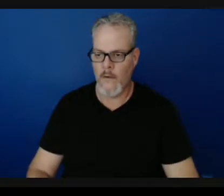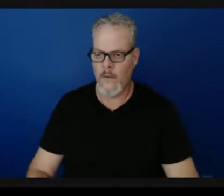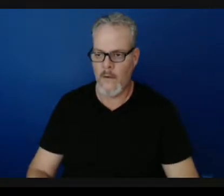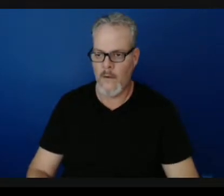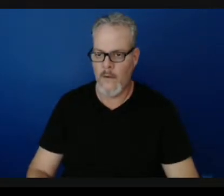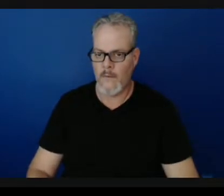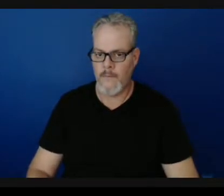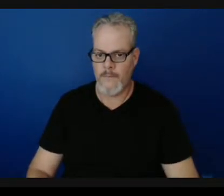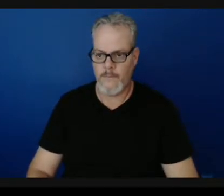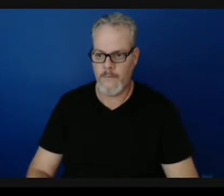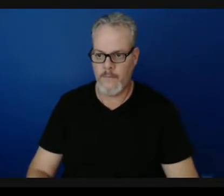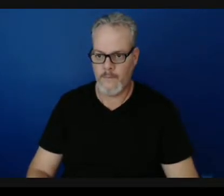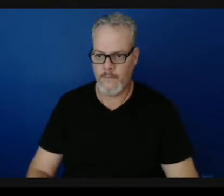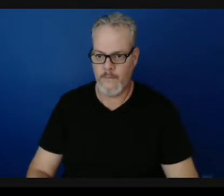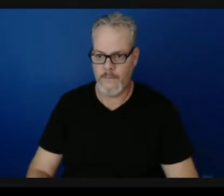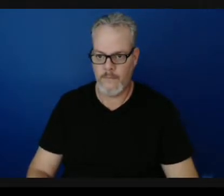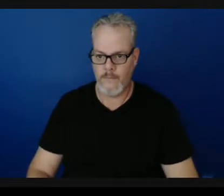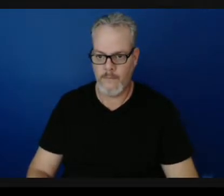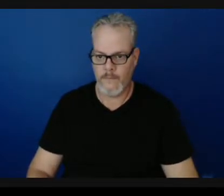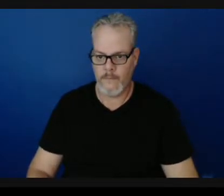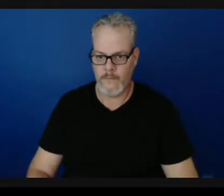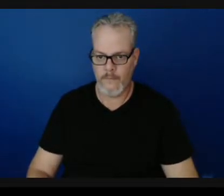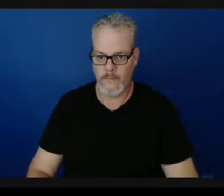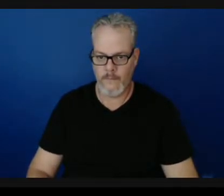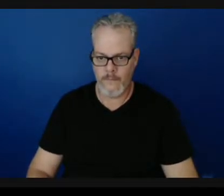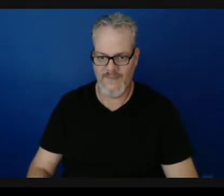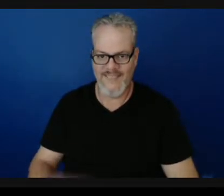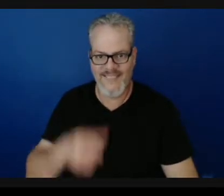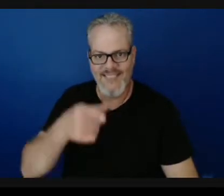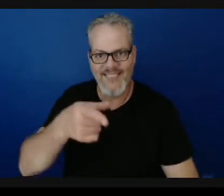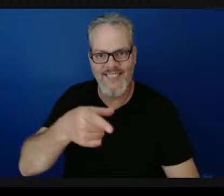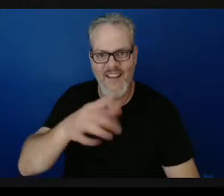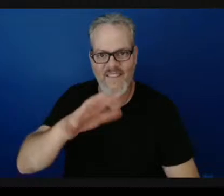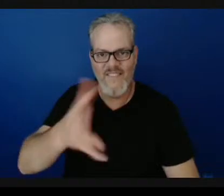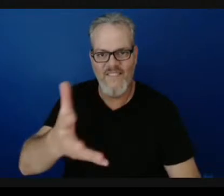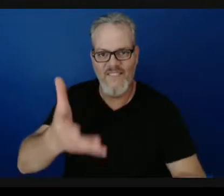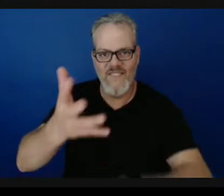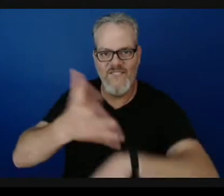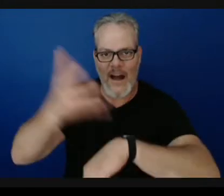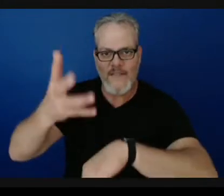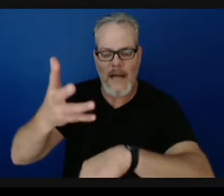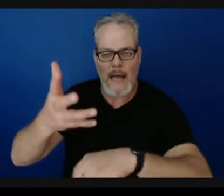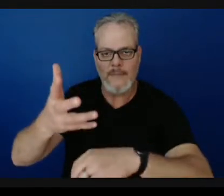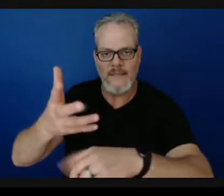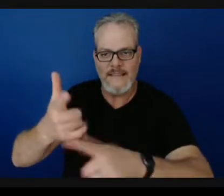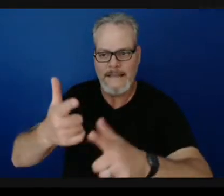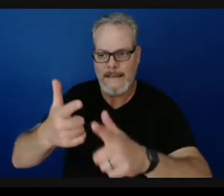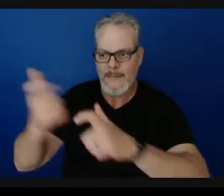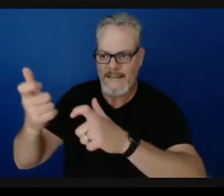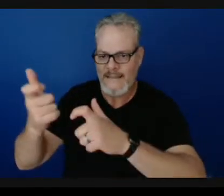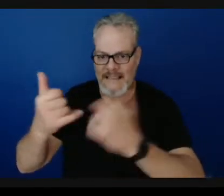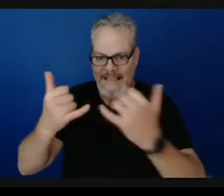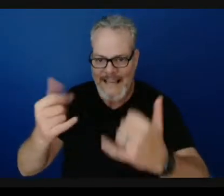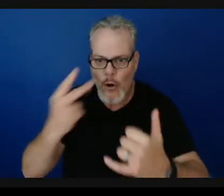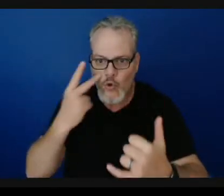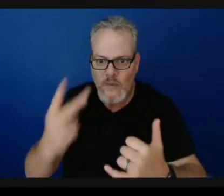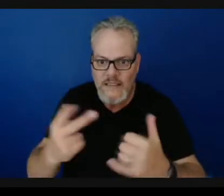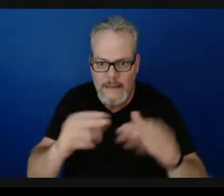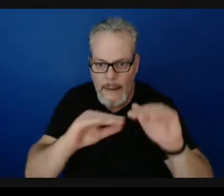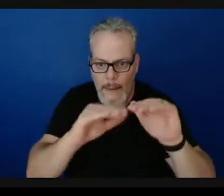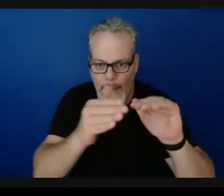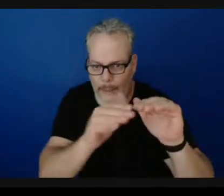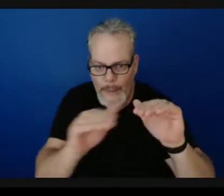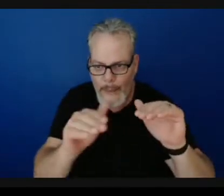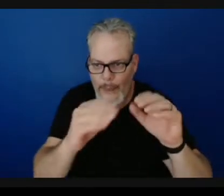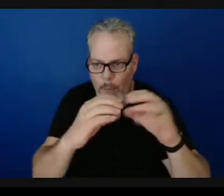because you can barely recognize much. So here we go at 5 times speed, and now you start picking up the little lava bergs coming